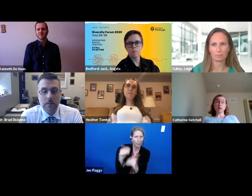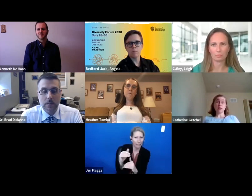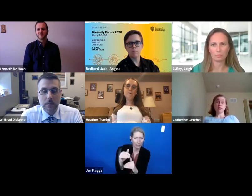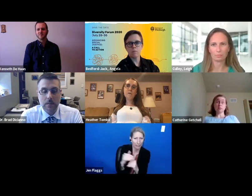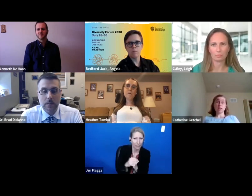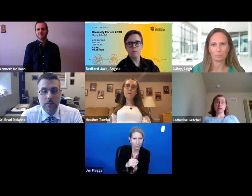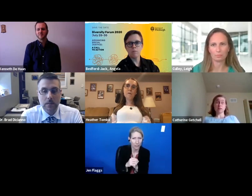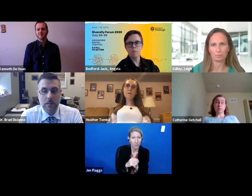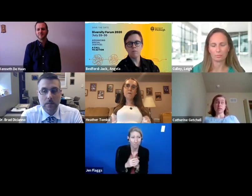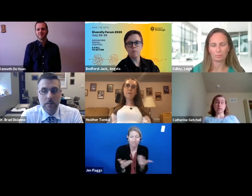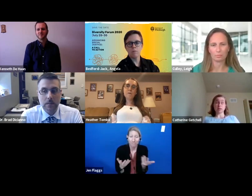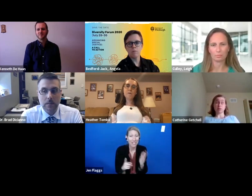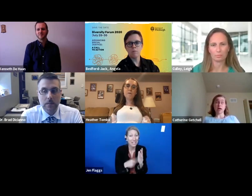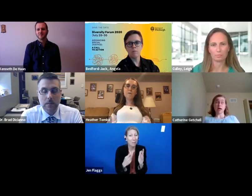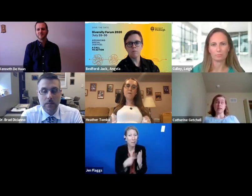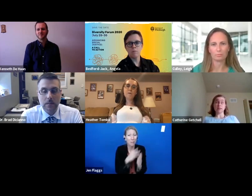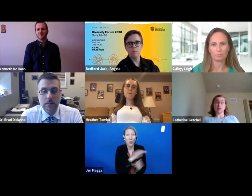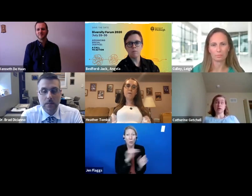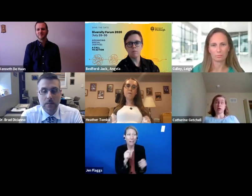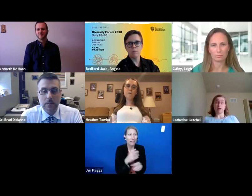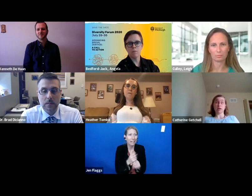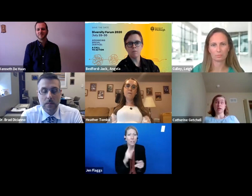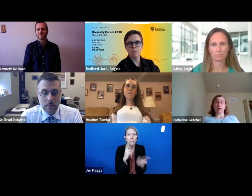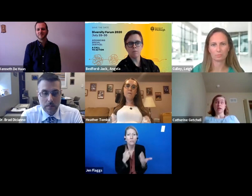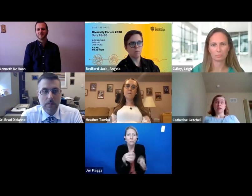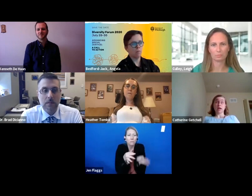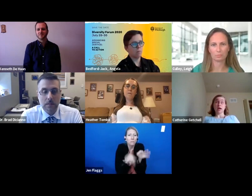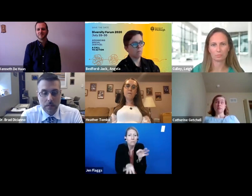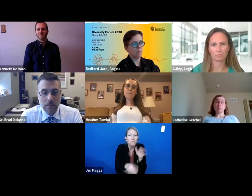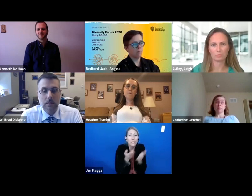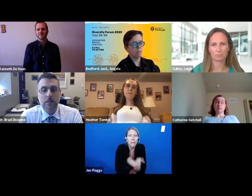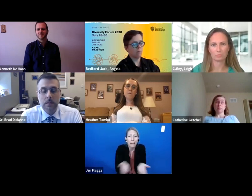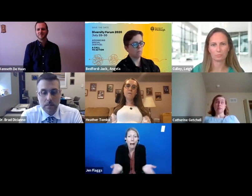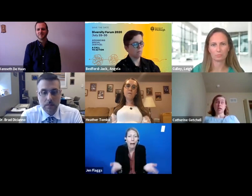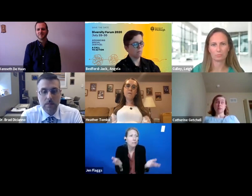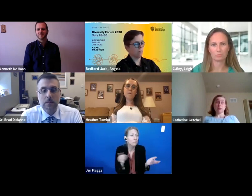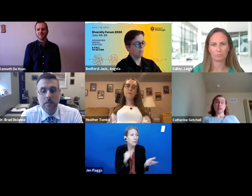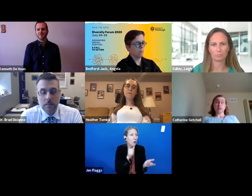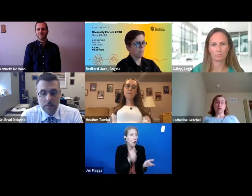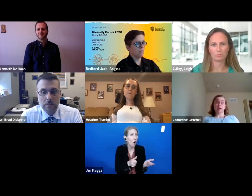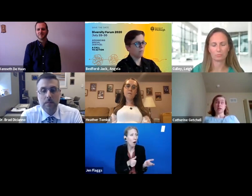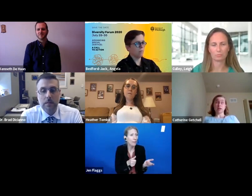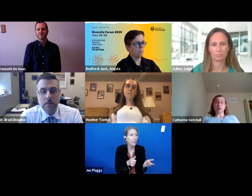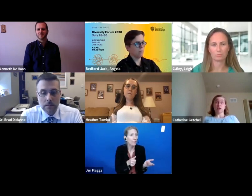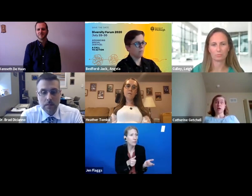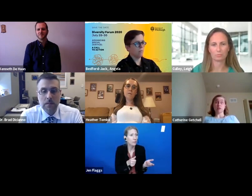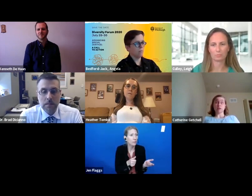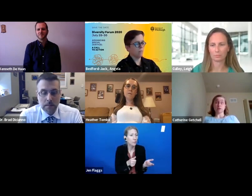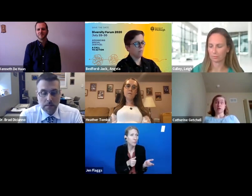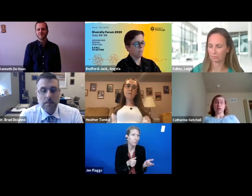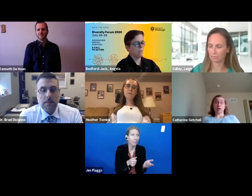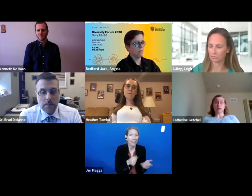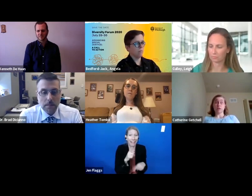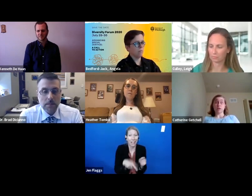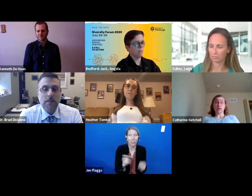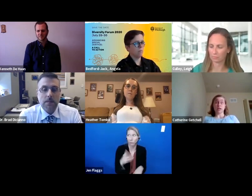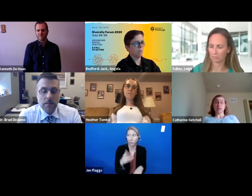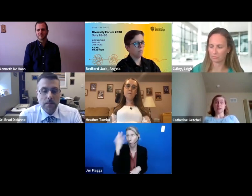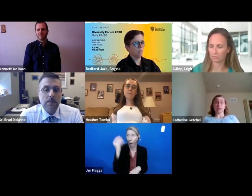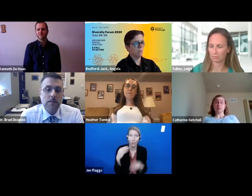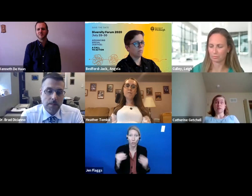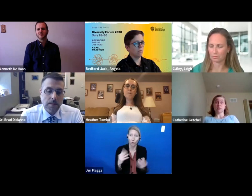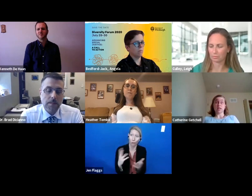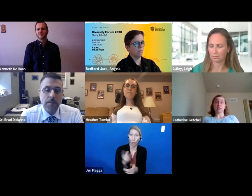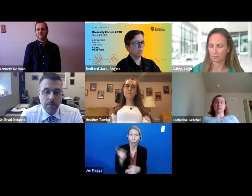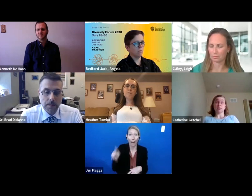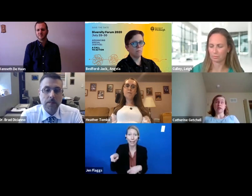ability to obtain some basic supplies, you know, having not being able necessarily to go out to the store to get what you need.